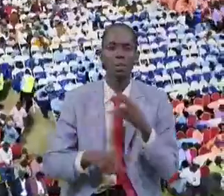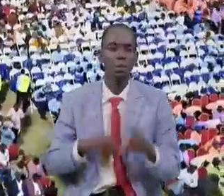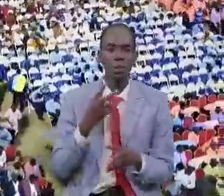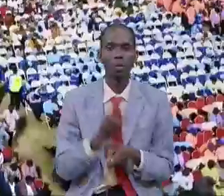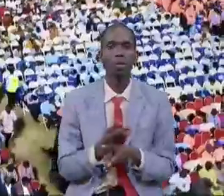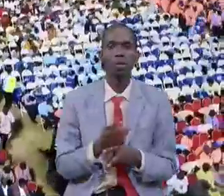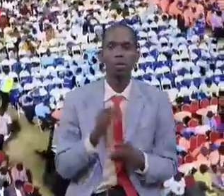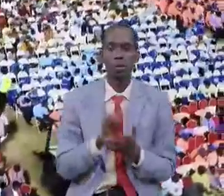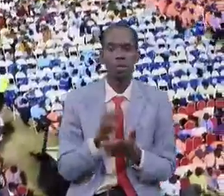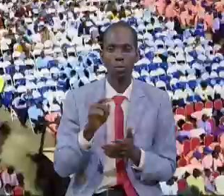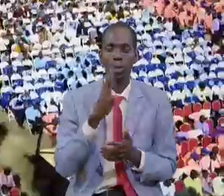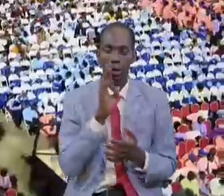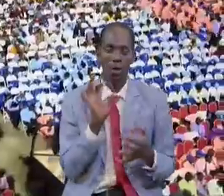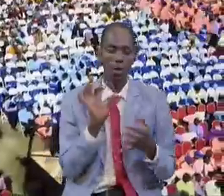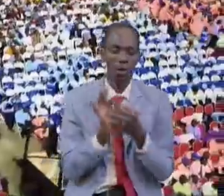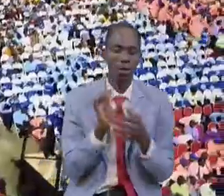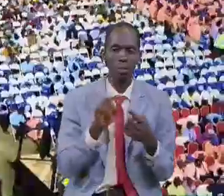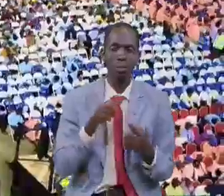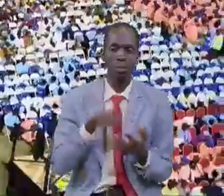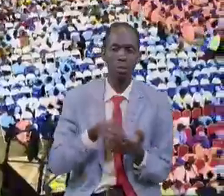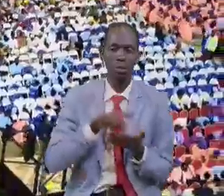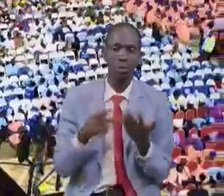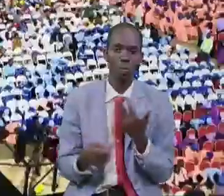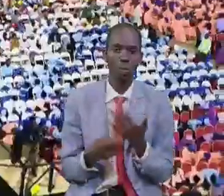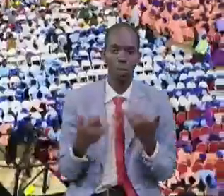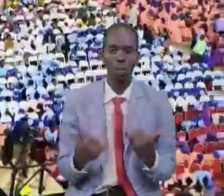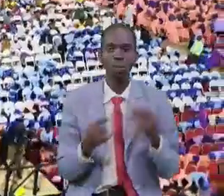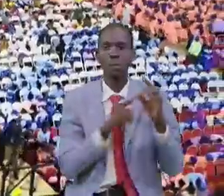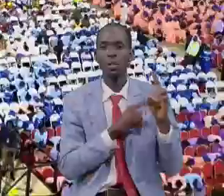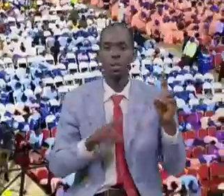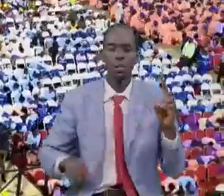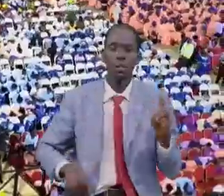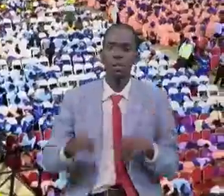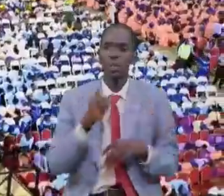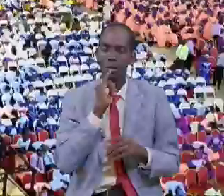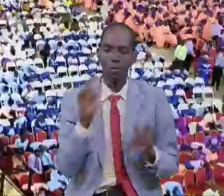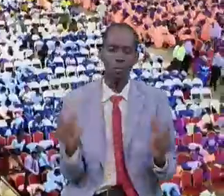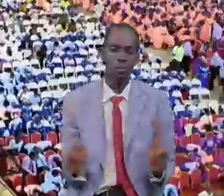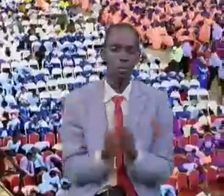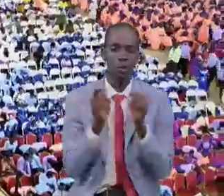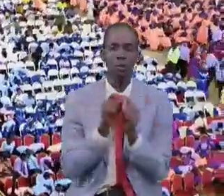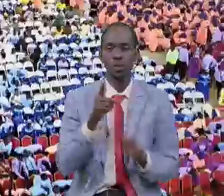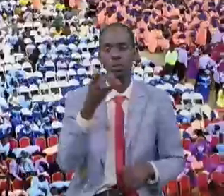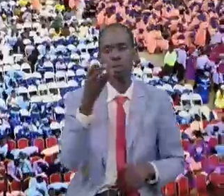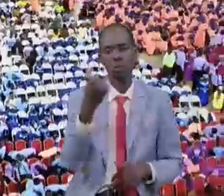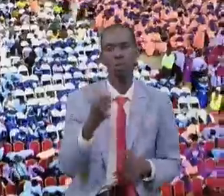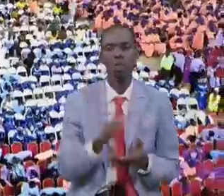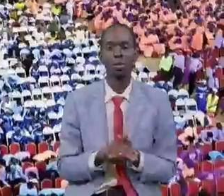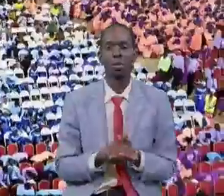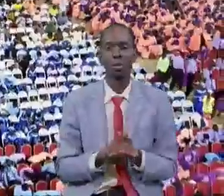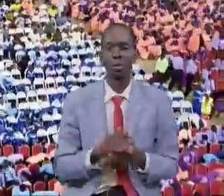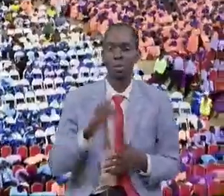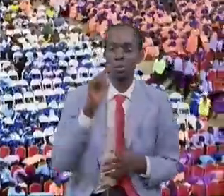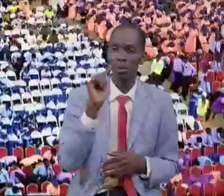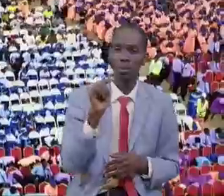us here, the Lord is reaching you over there. You know, the testimonies, when you are bringing the testimony,